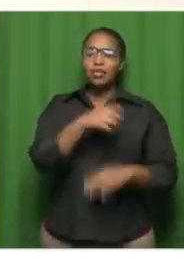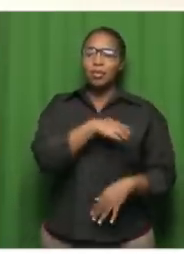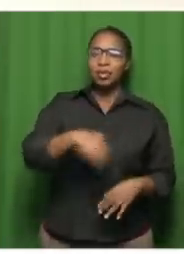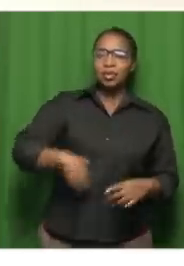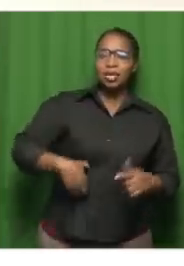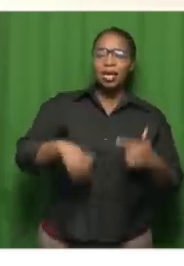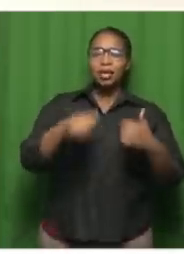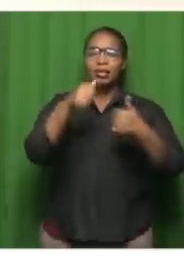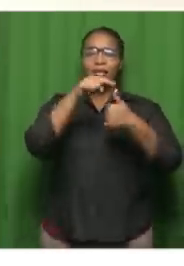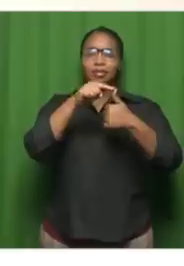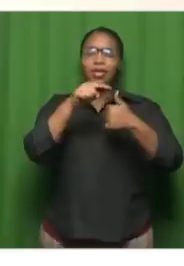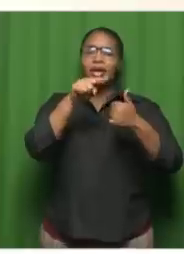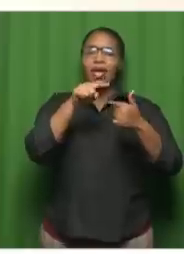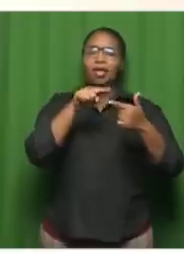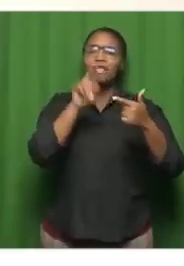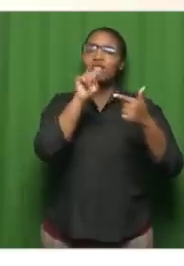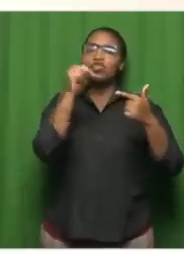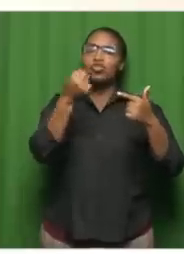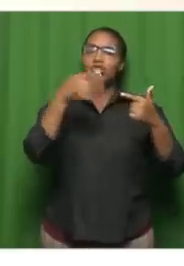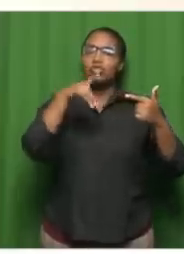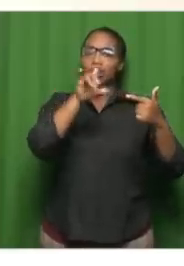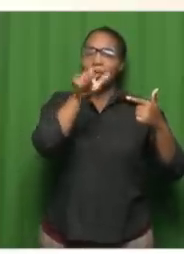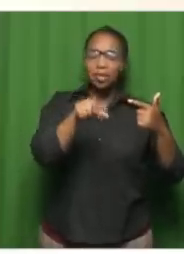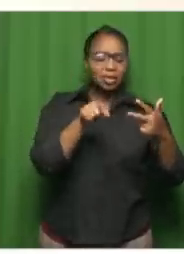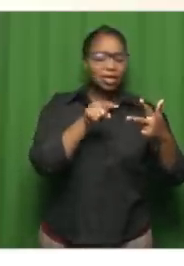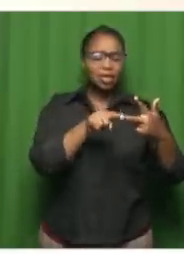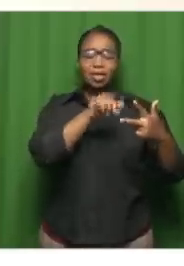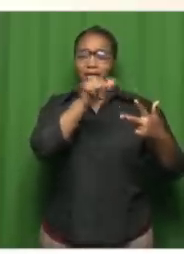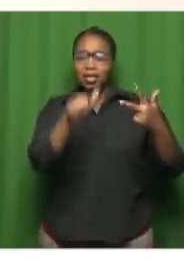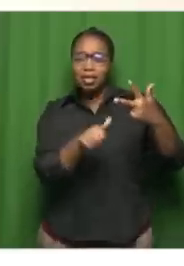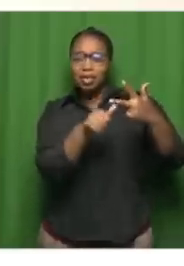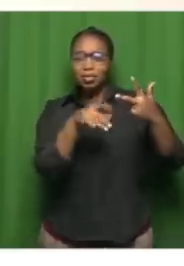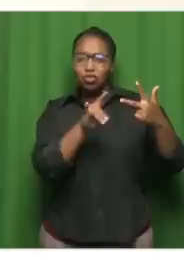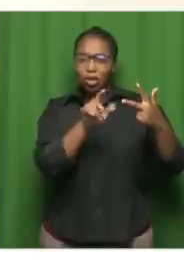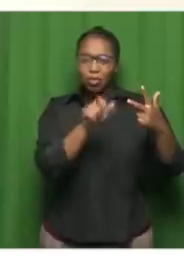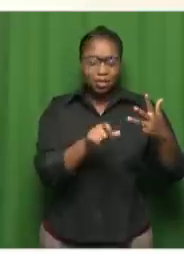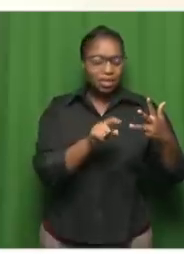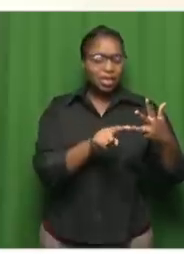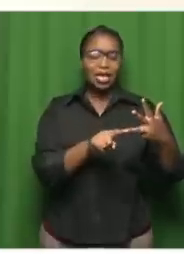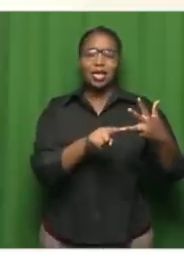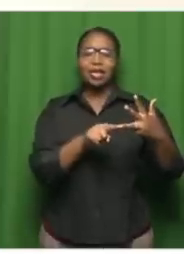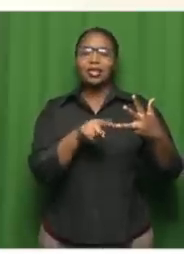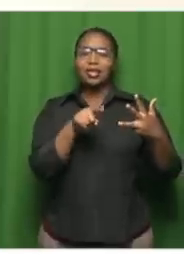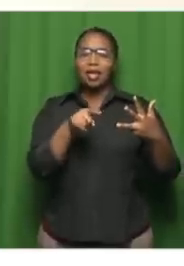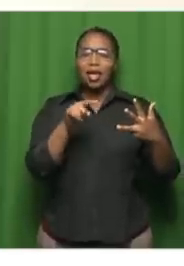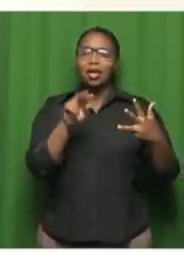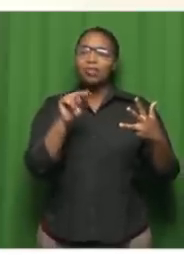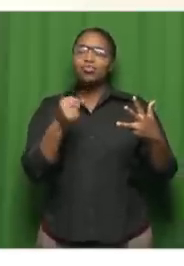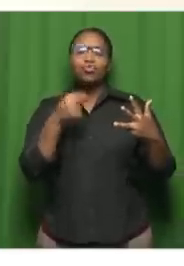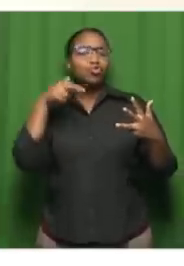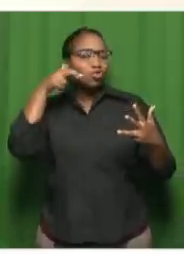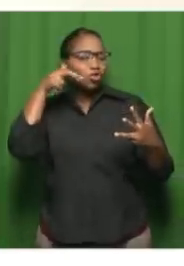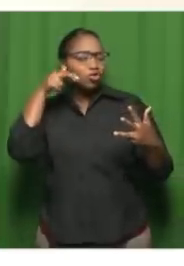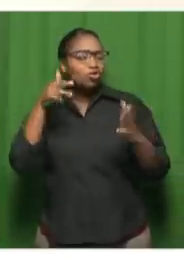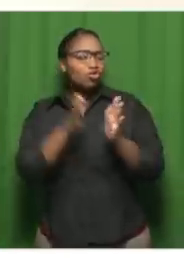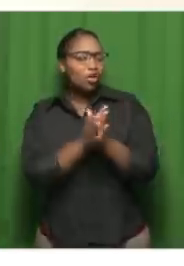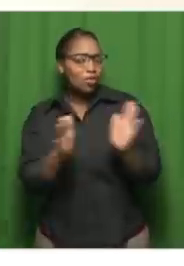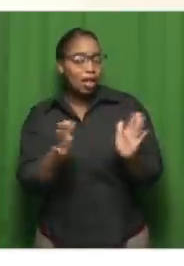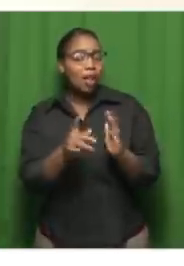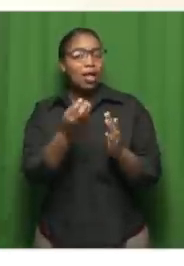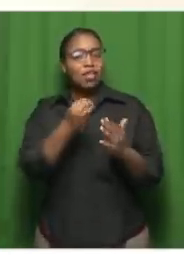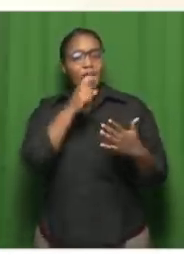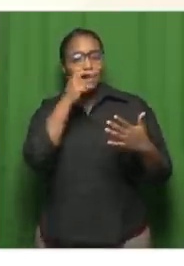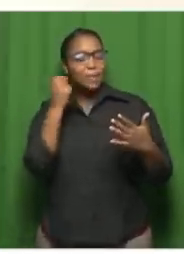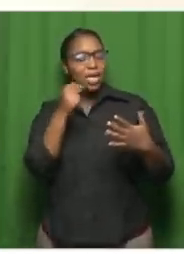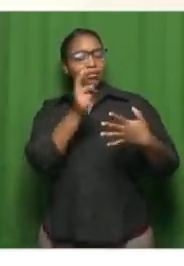general, deputy president, treasurer, and the deputy secretary general. So we've got the names that are there, but I mean, what are your views on this